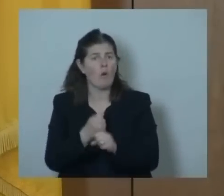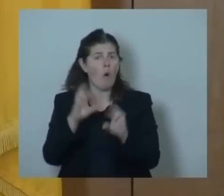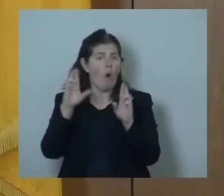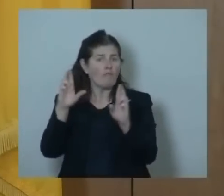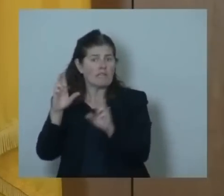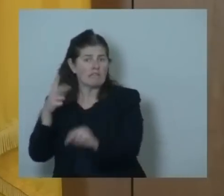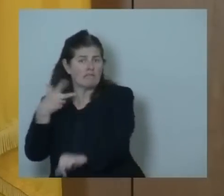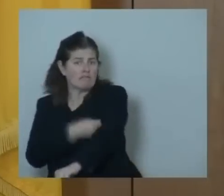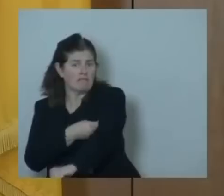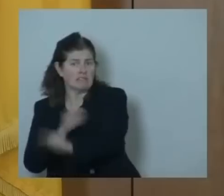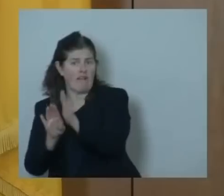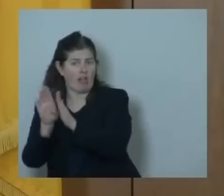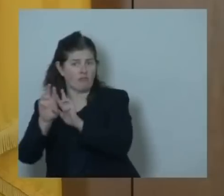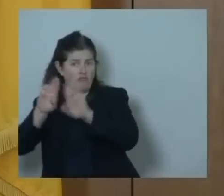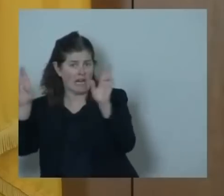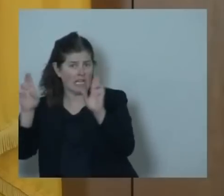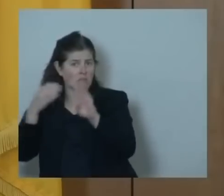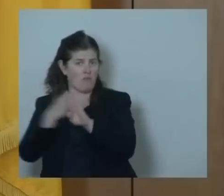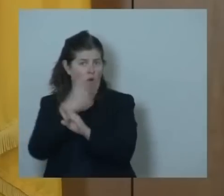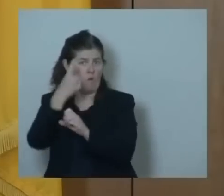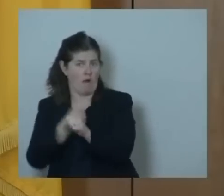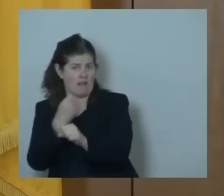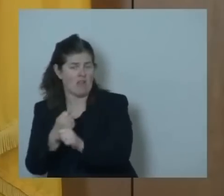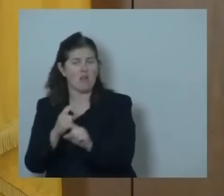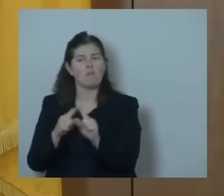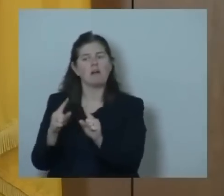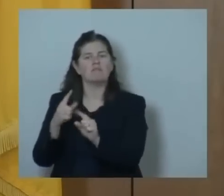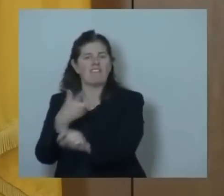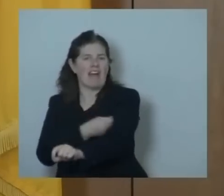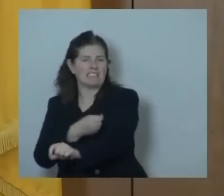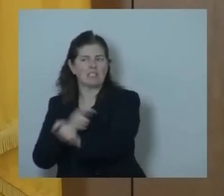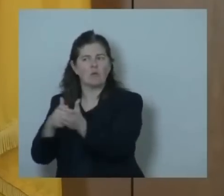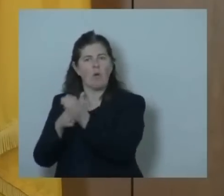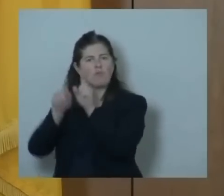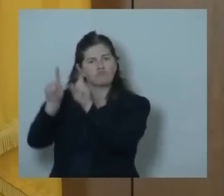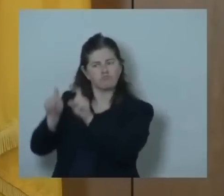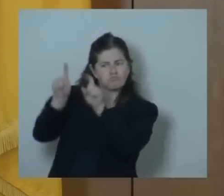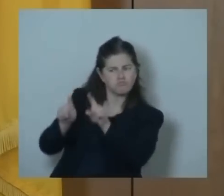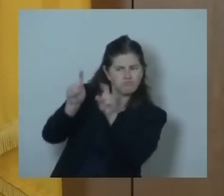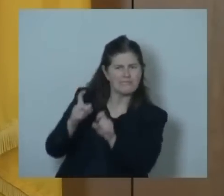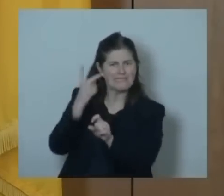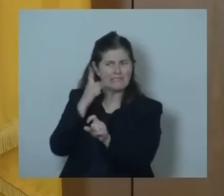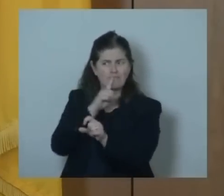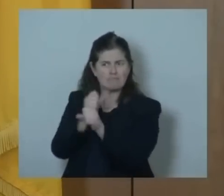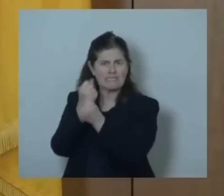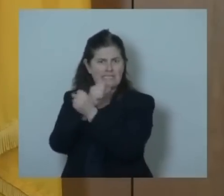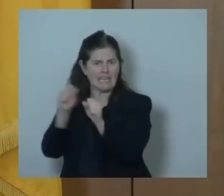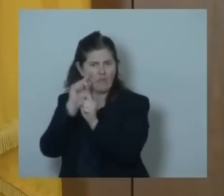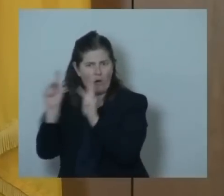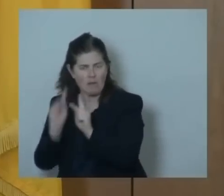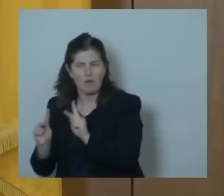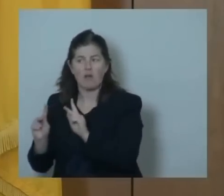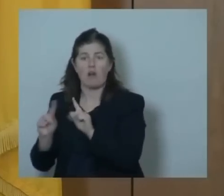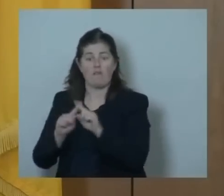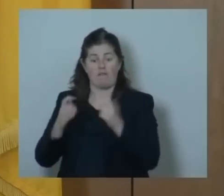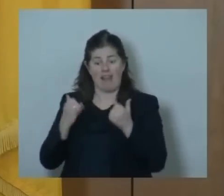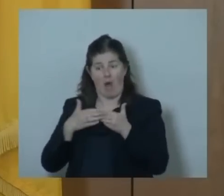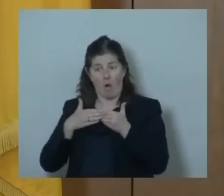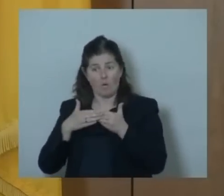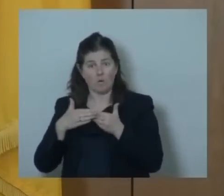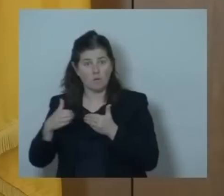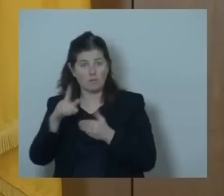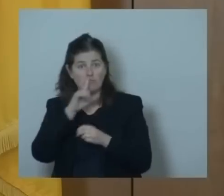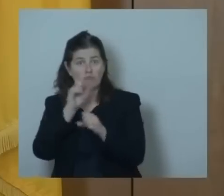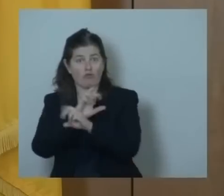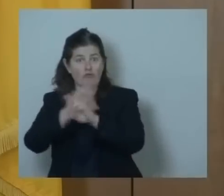vaccine before a year is out, but it needs to be tested. Those clinical trials must occur. That between now and then,